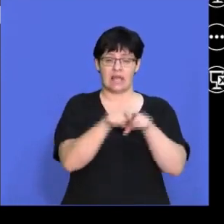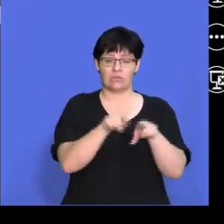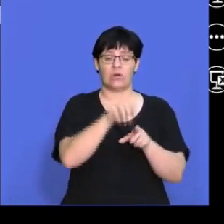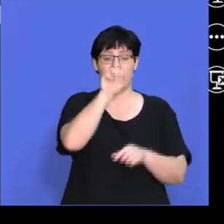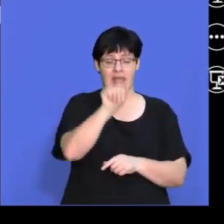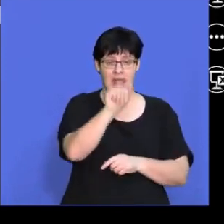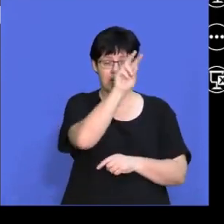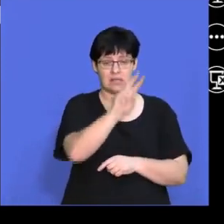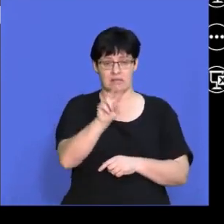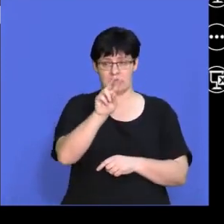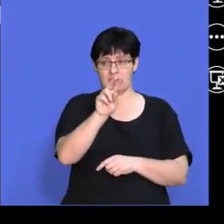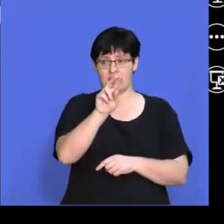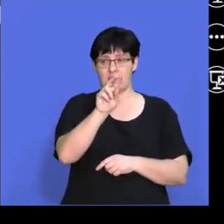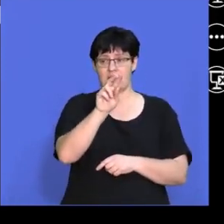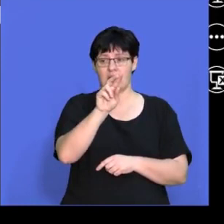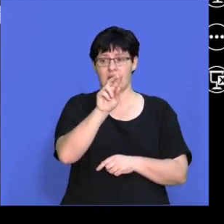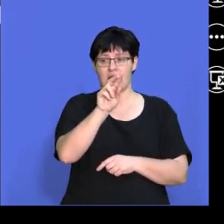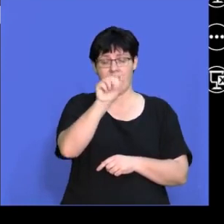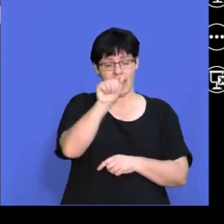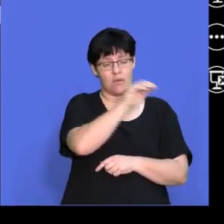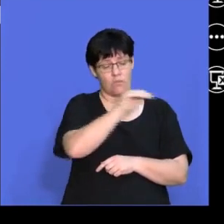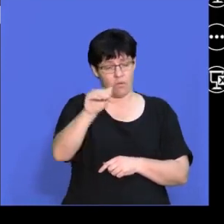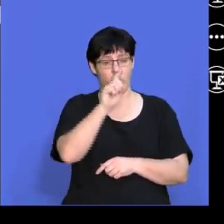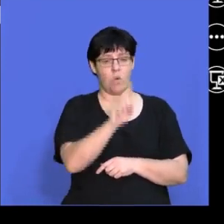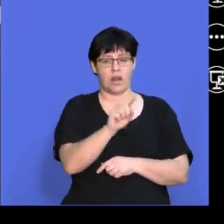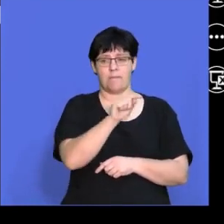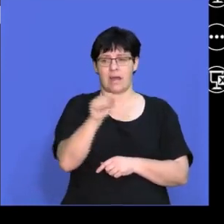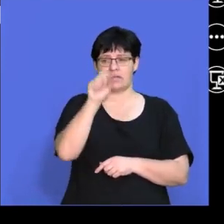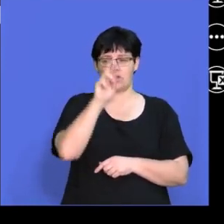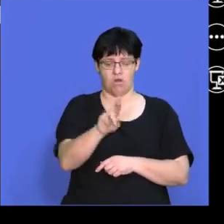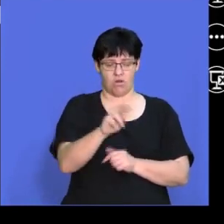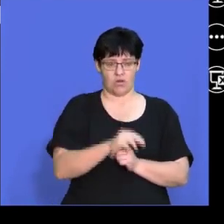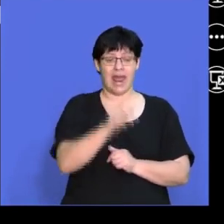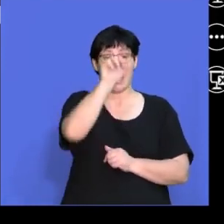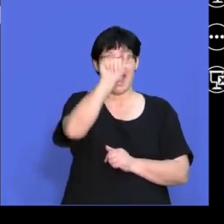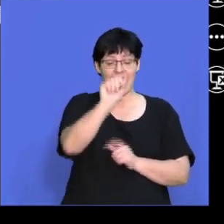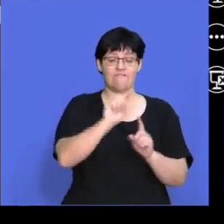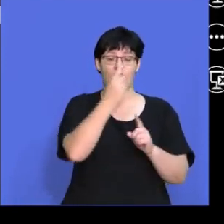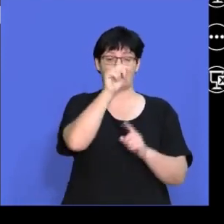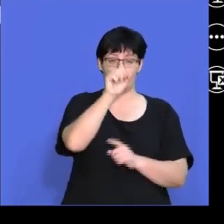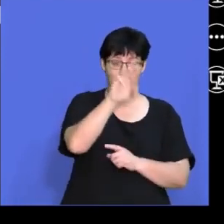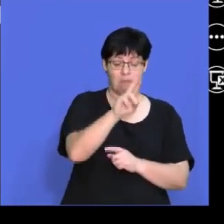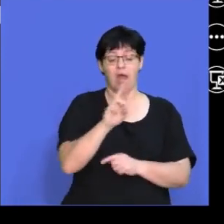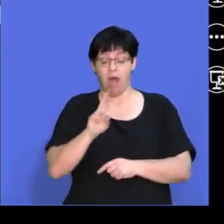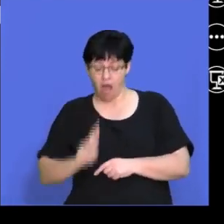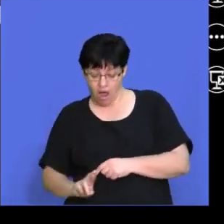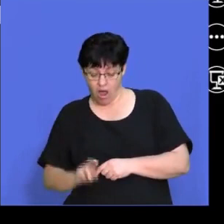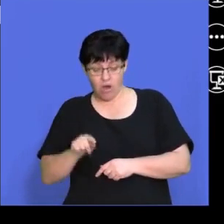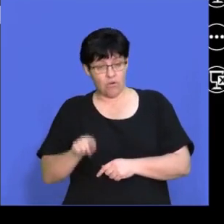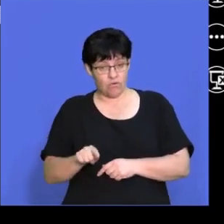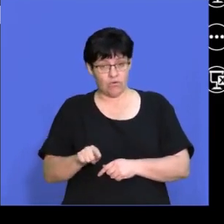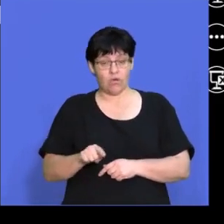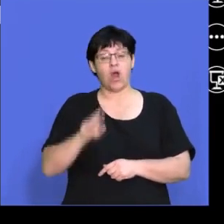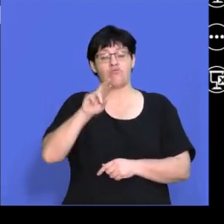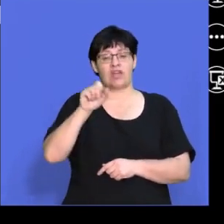a over 1 minus r, where a is the first term of the series and r